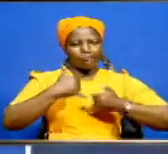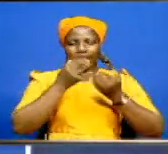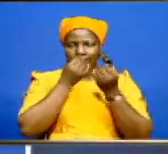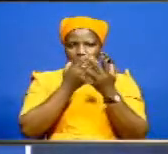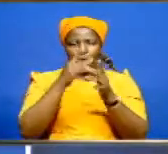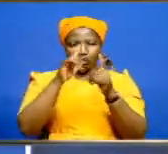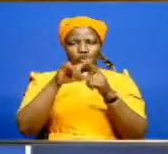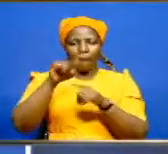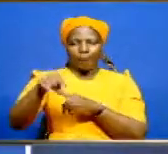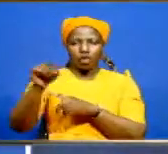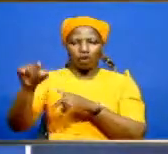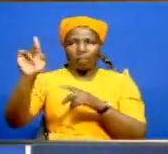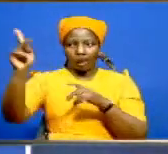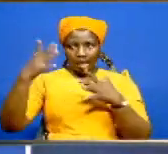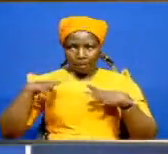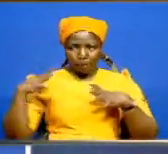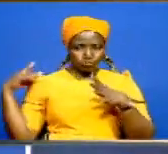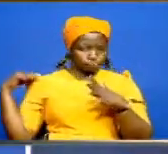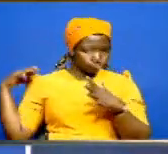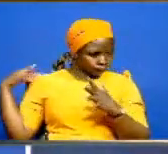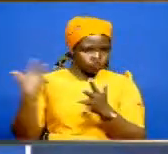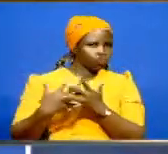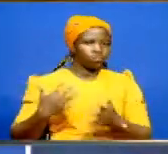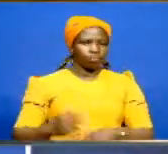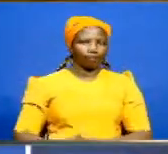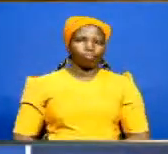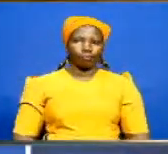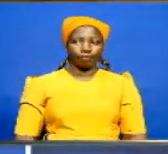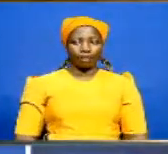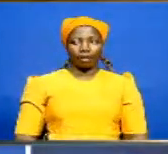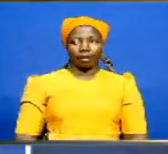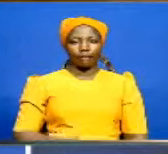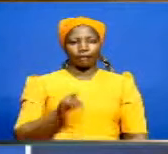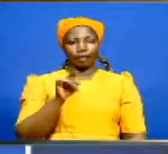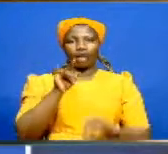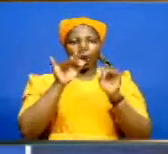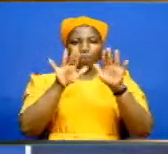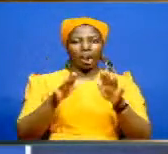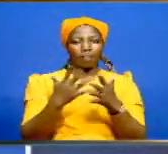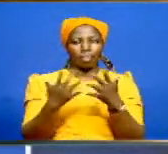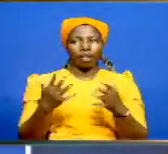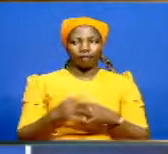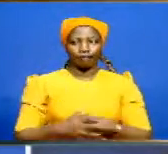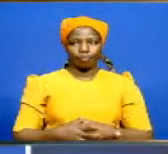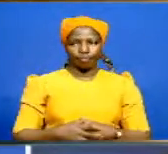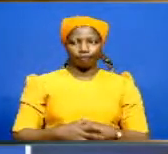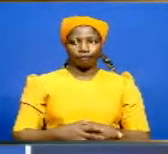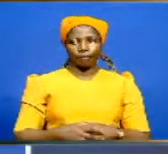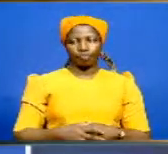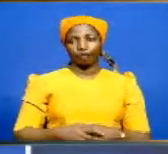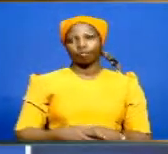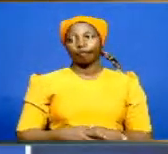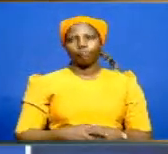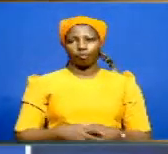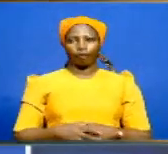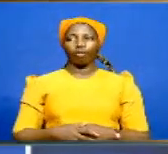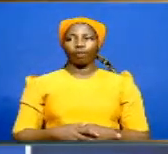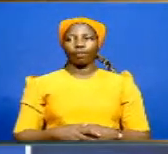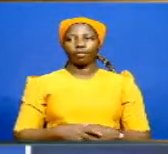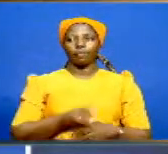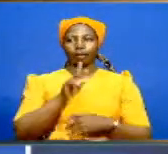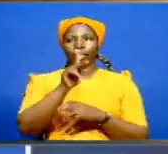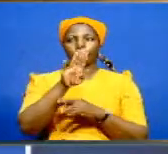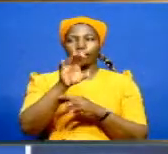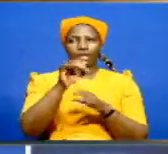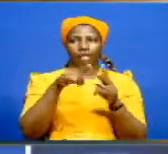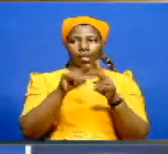the decades. That's Michael Bolton with Love is a Wonderful Thing. It's playing on The Breakfast Show 2021 here on KBC English Service. KBC